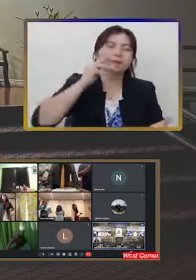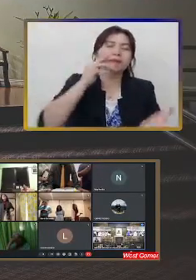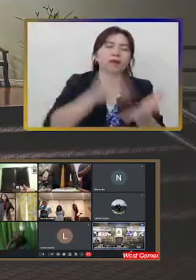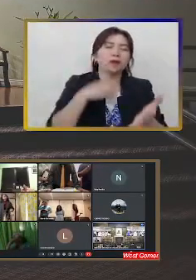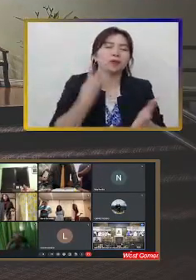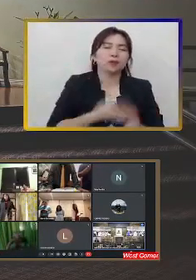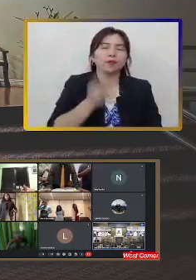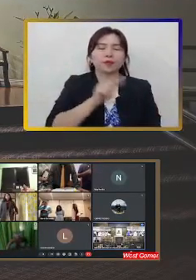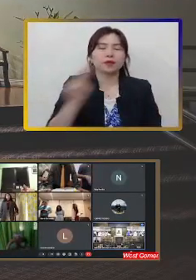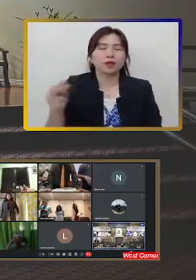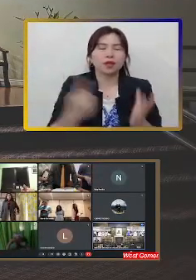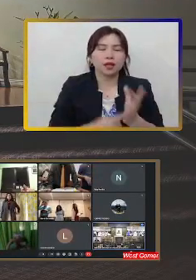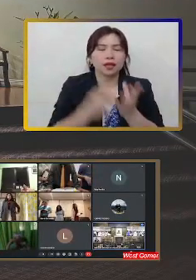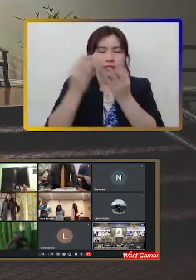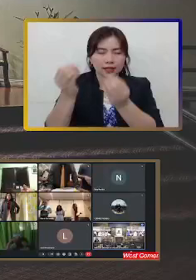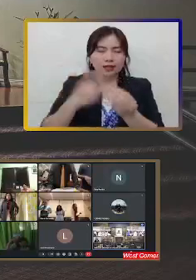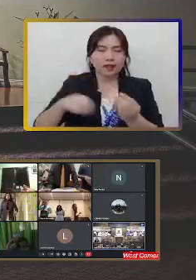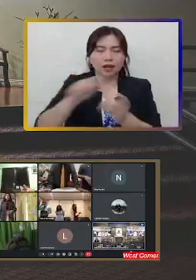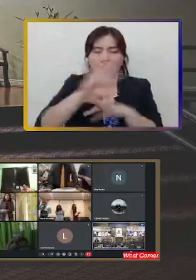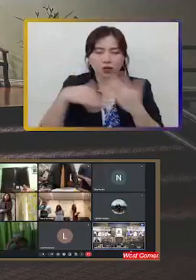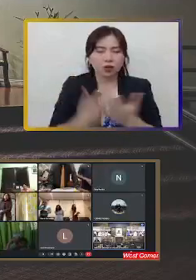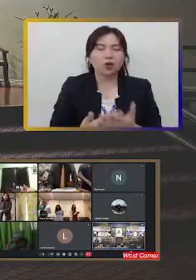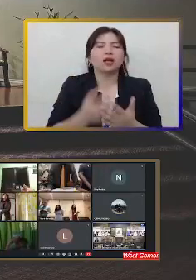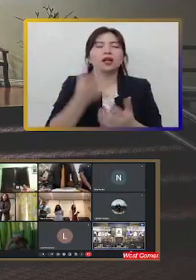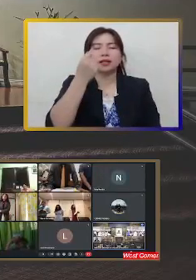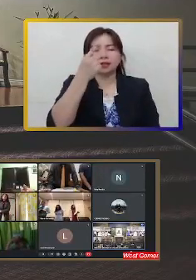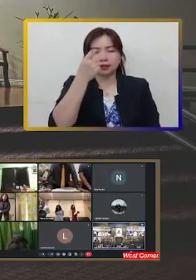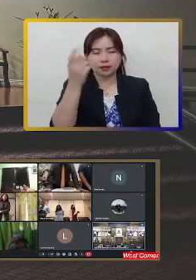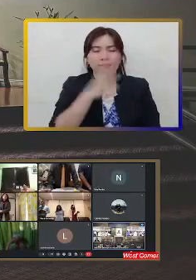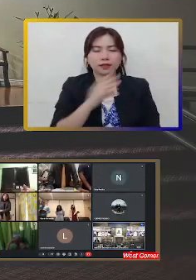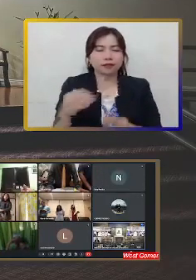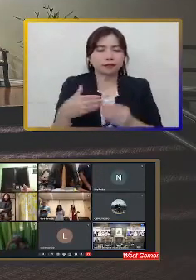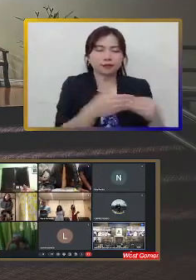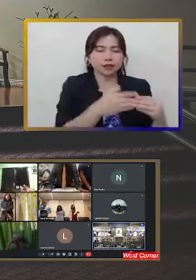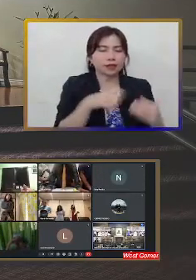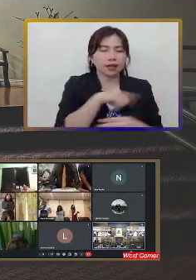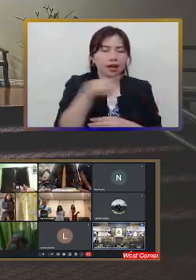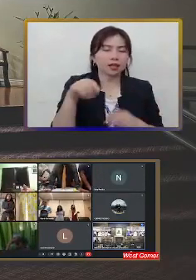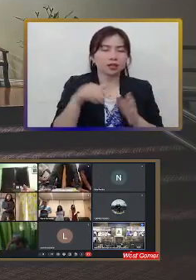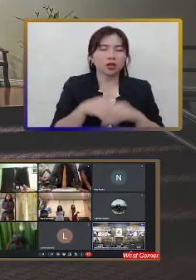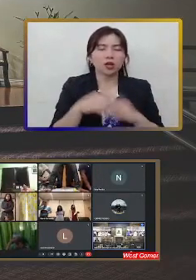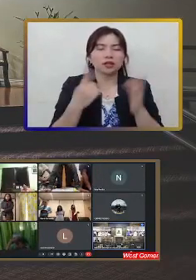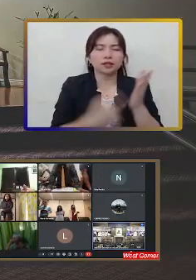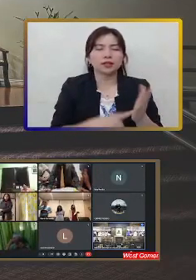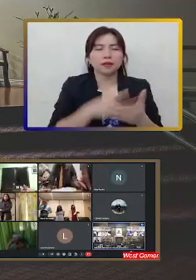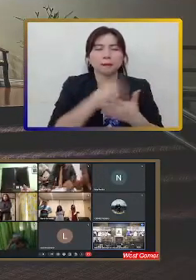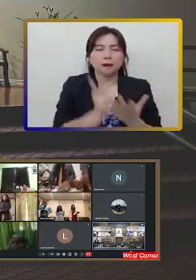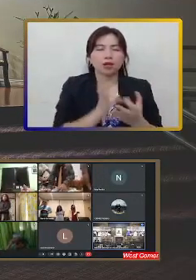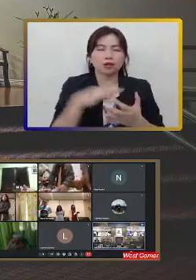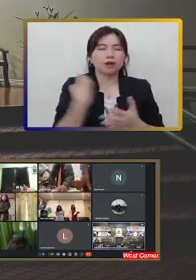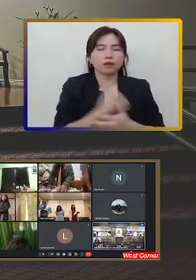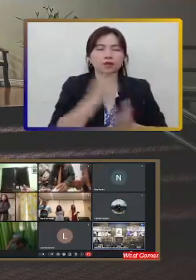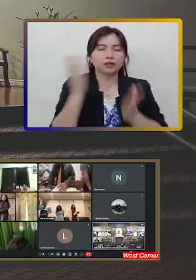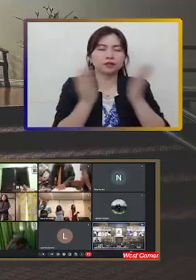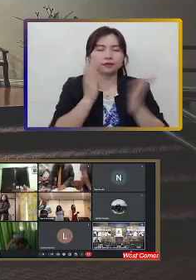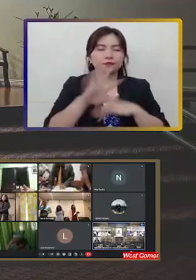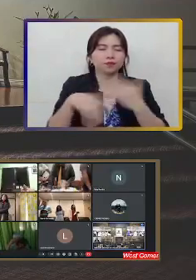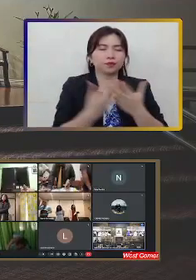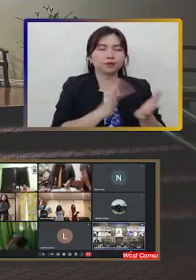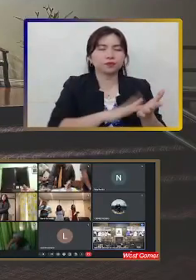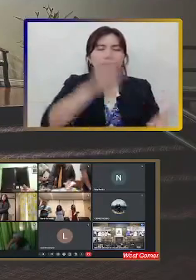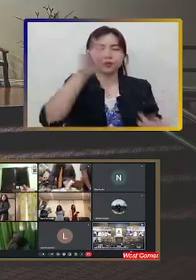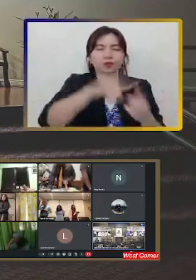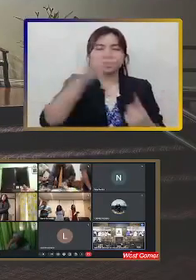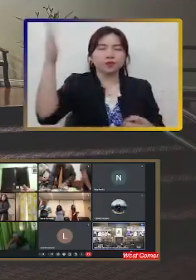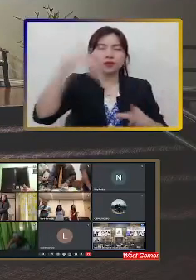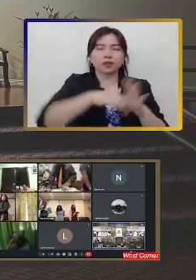Please give us all Oh God the understanding and Lead us on this part of our service Oh God all the glory belongs to you in